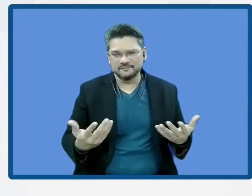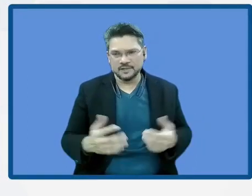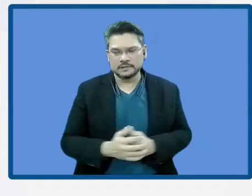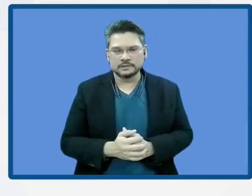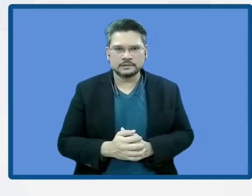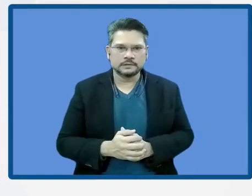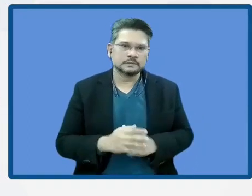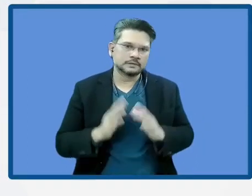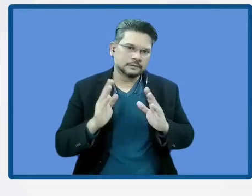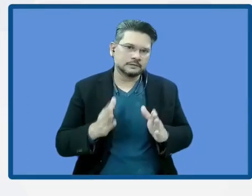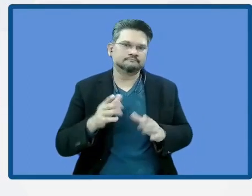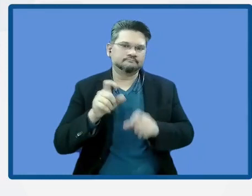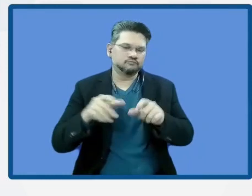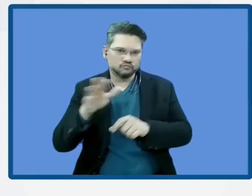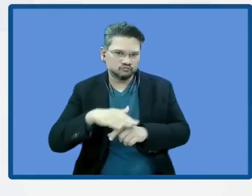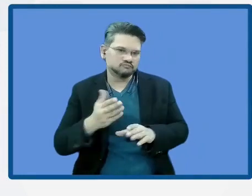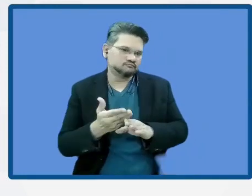with this type of volcanoes.